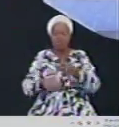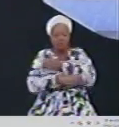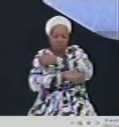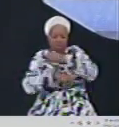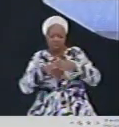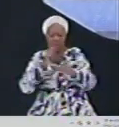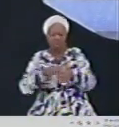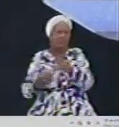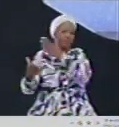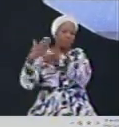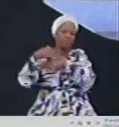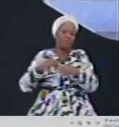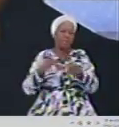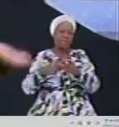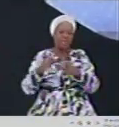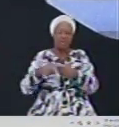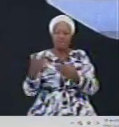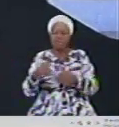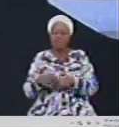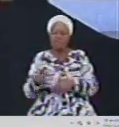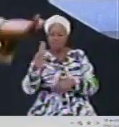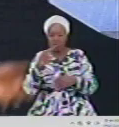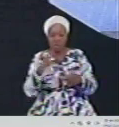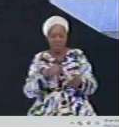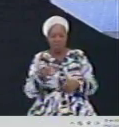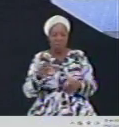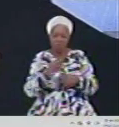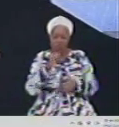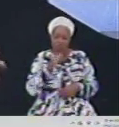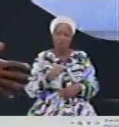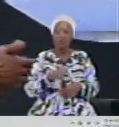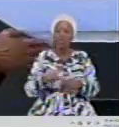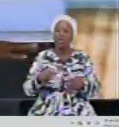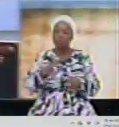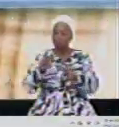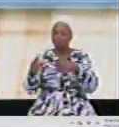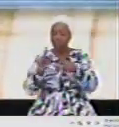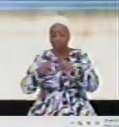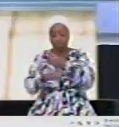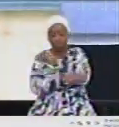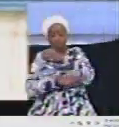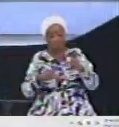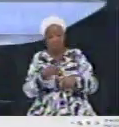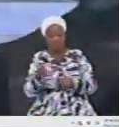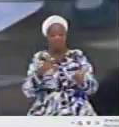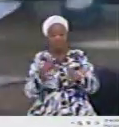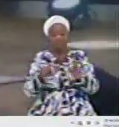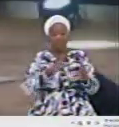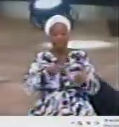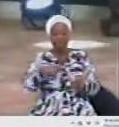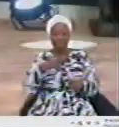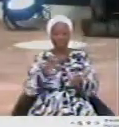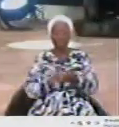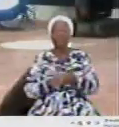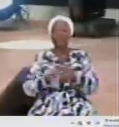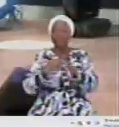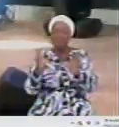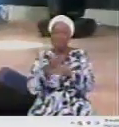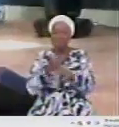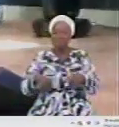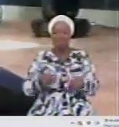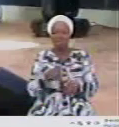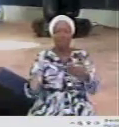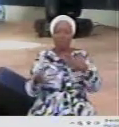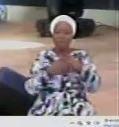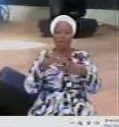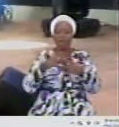are masked there, either you are using them or you are not using them, but you stole them, the Lord is saying, return them